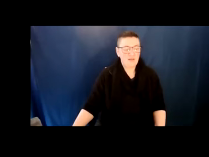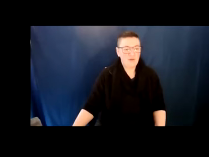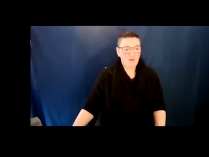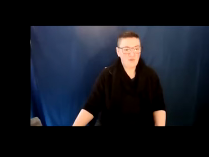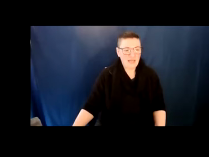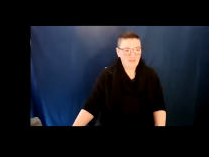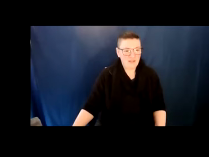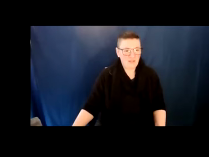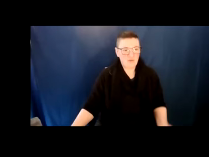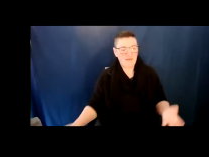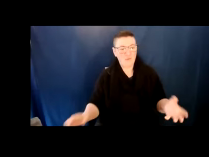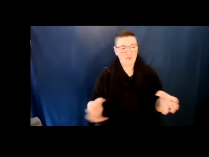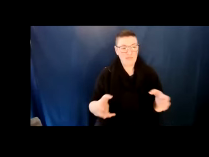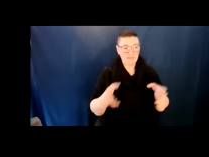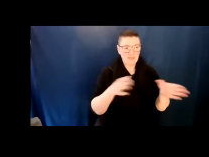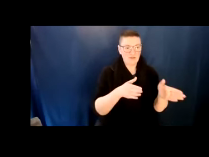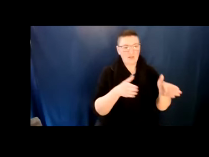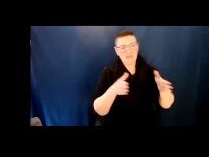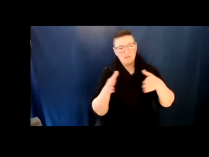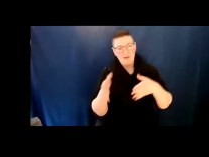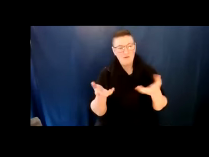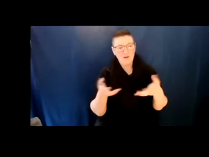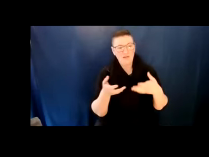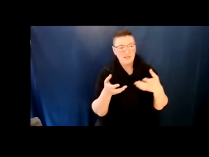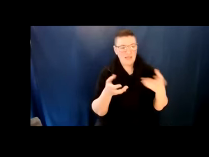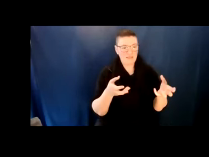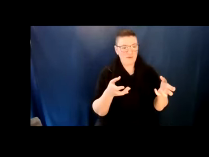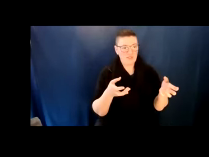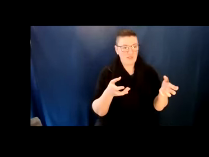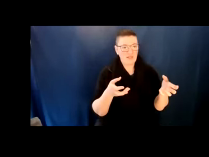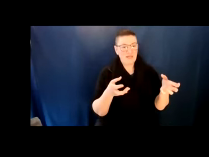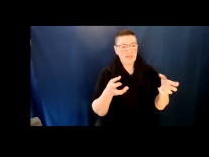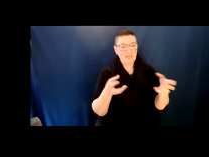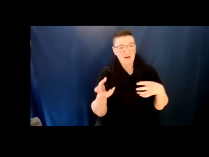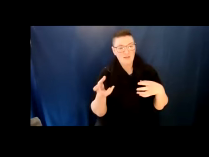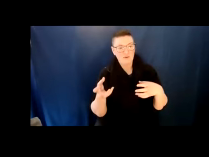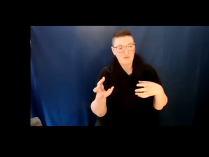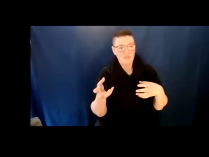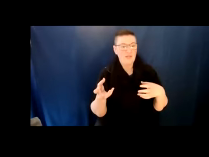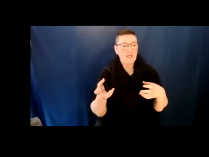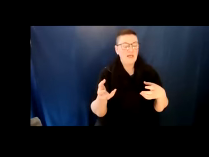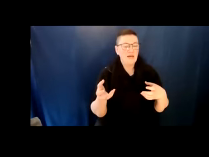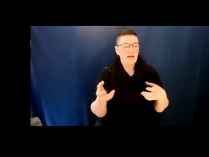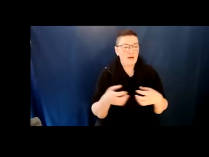you can have a word that means something literal and something metaphoric. The lake is frozen. his heart is